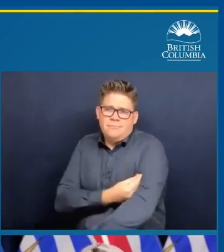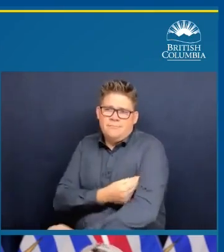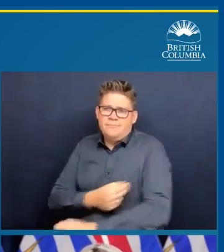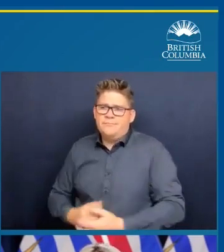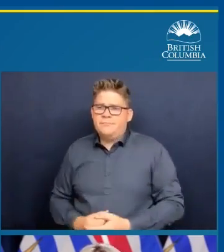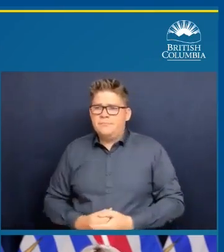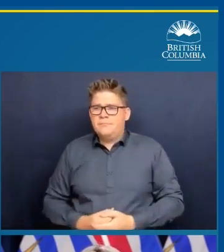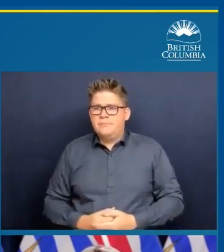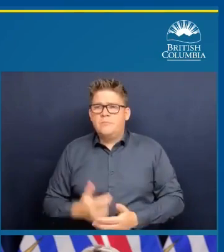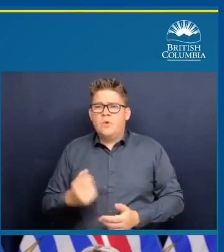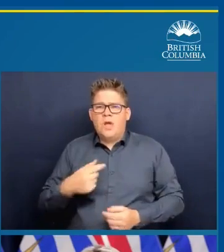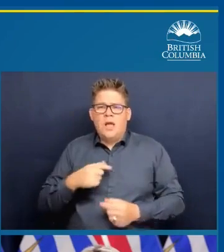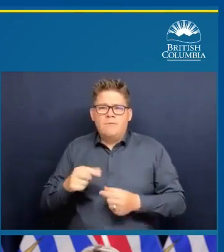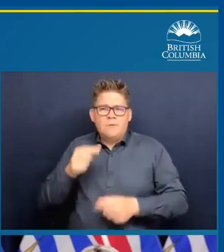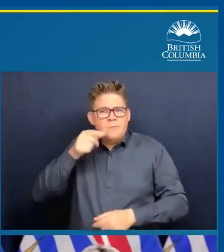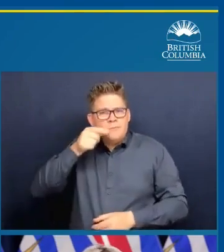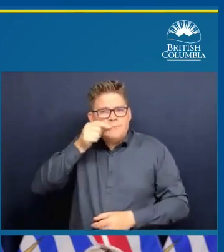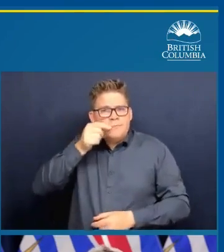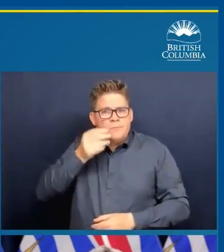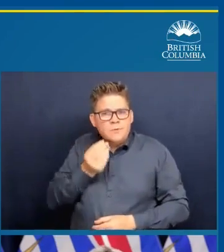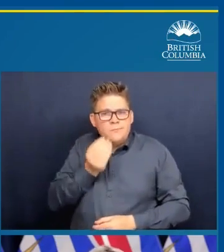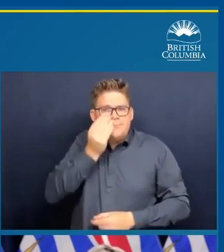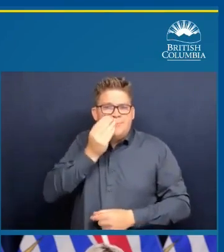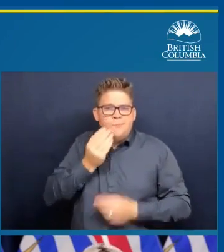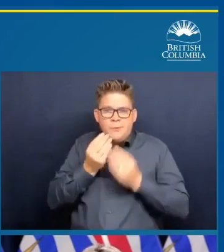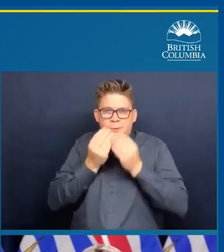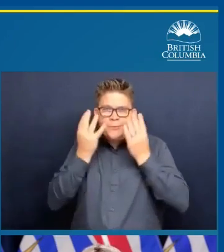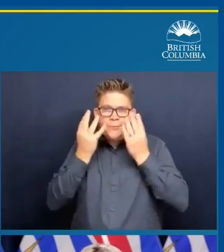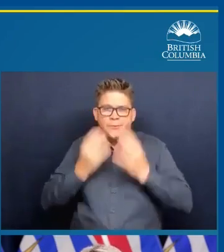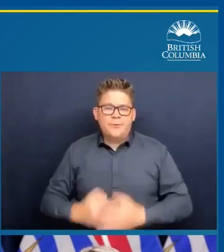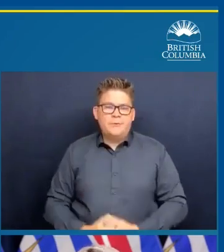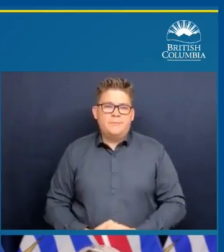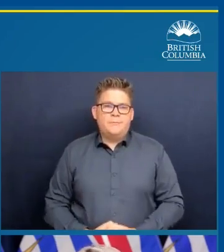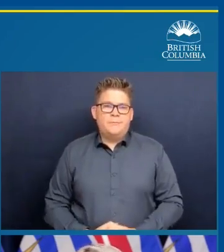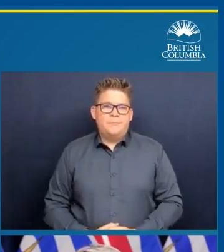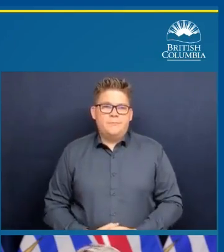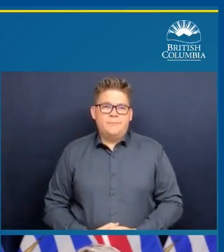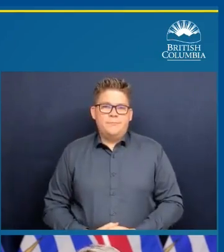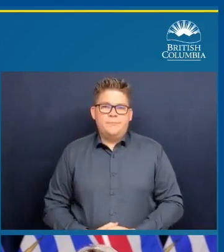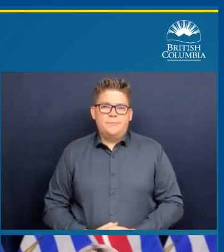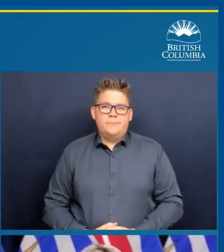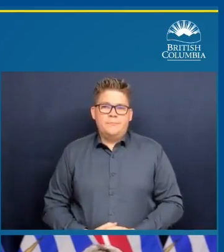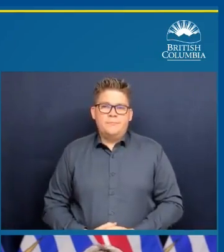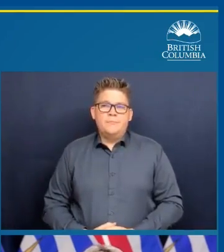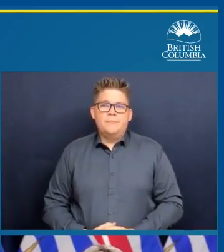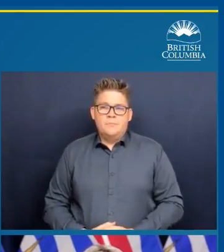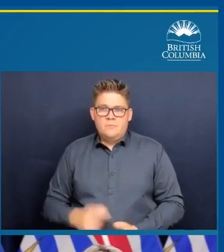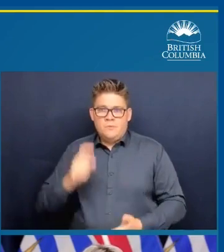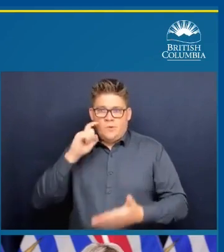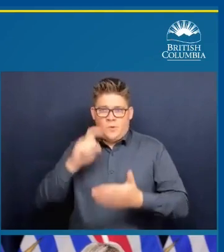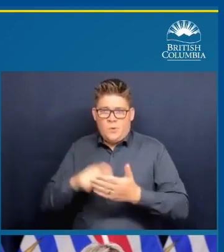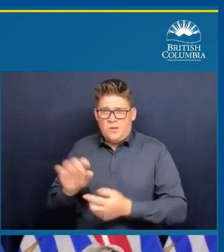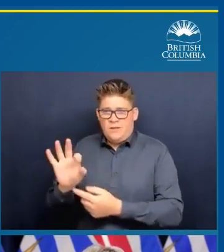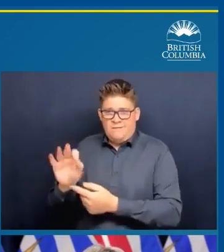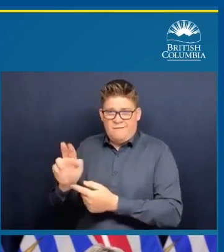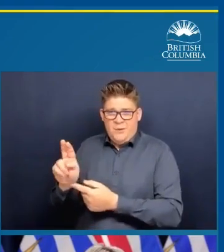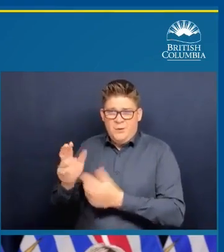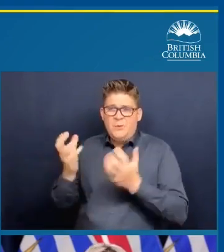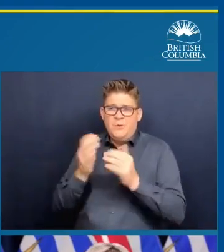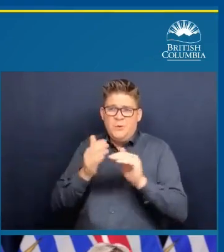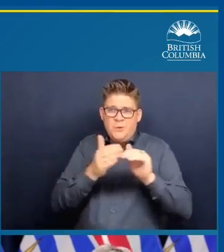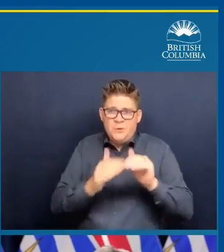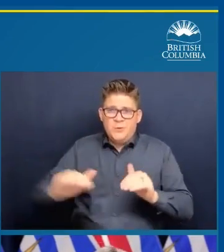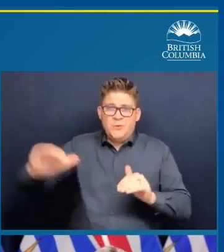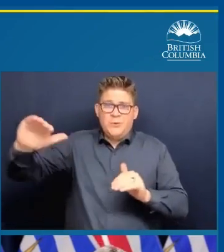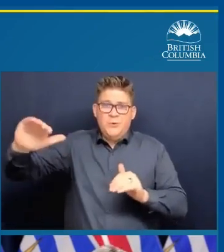for children that's very effective. And this is a warning to us. We're starting to see influenza circulating. We know that